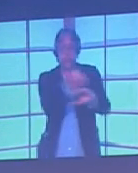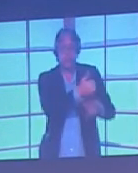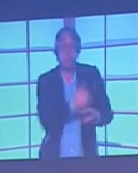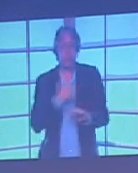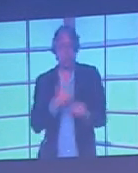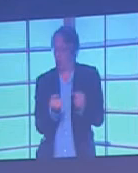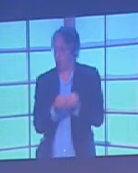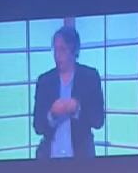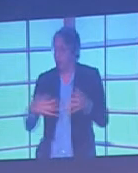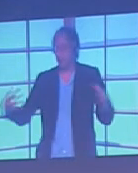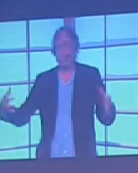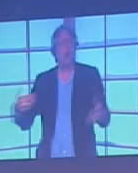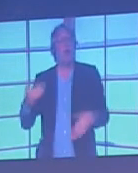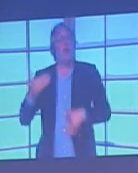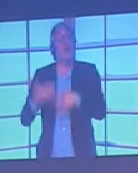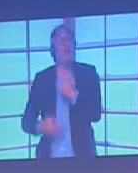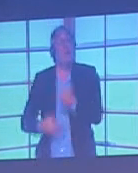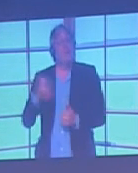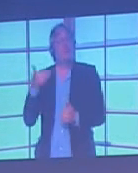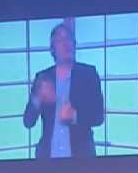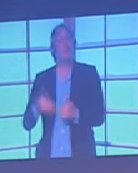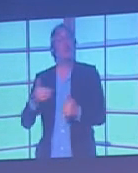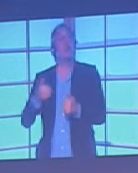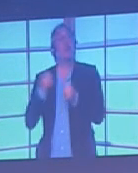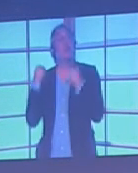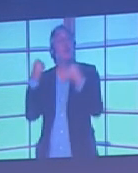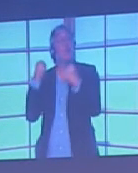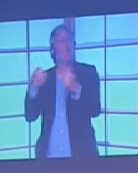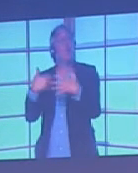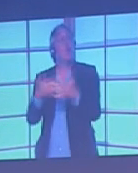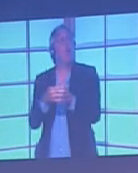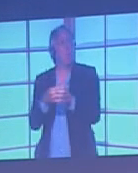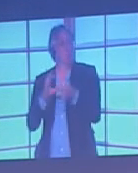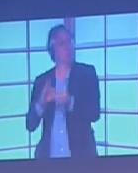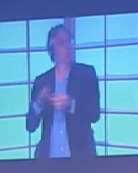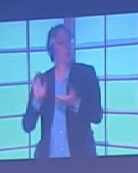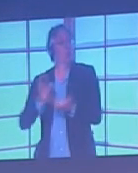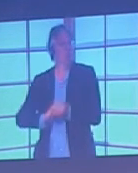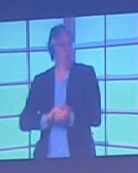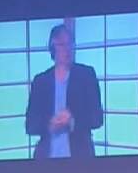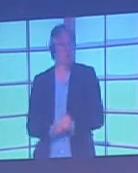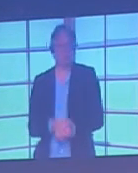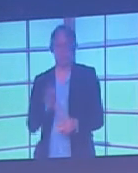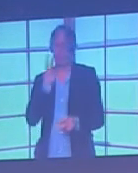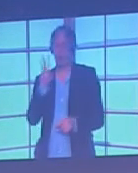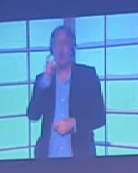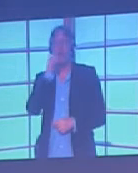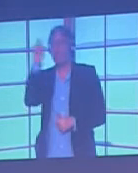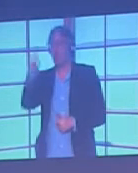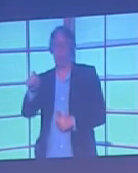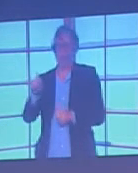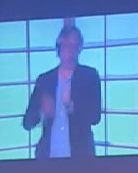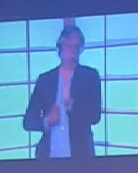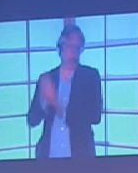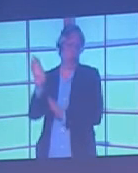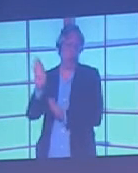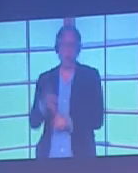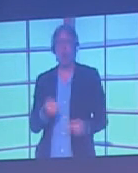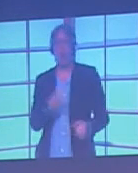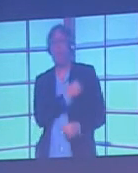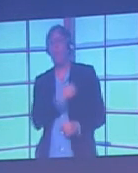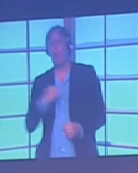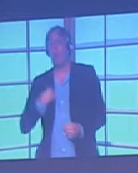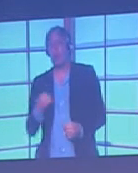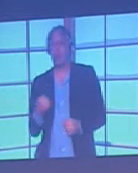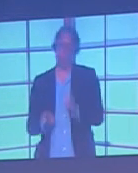the numbers of disabled supporter groups at club level. We've certainly seen huge progress in Ukraine and Poland in the work we've done with our